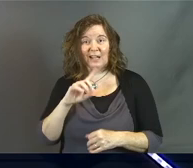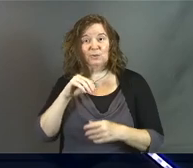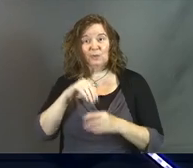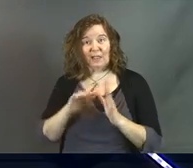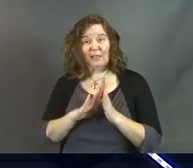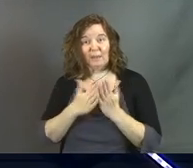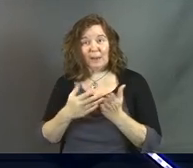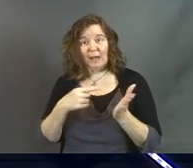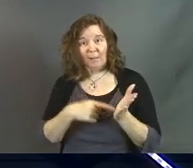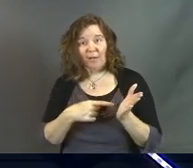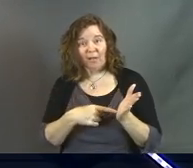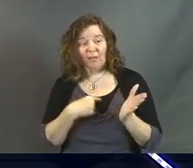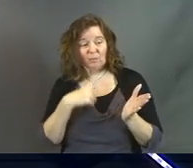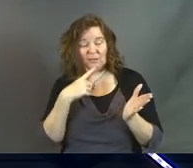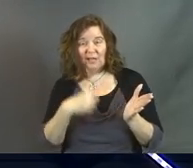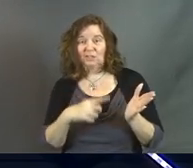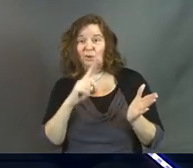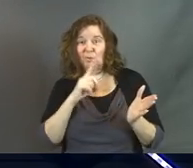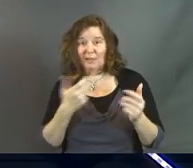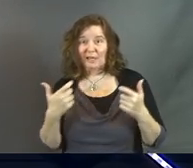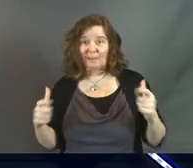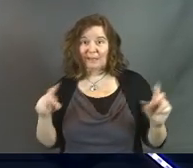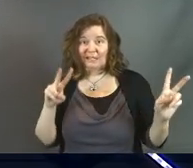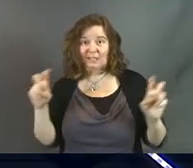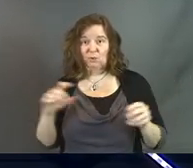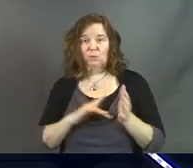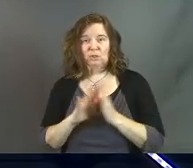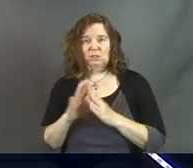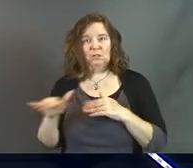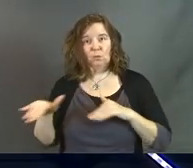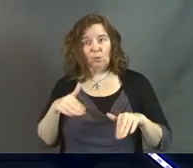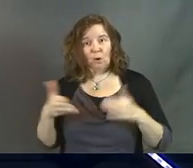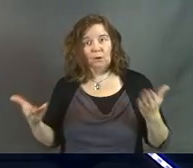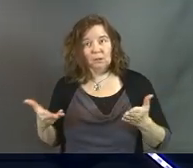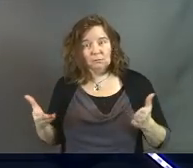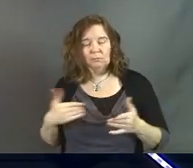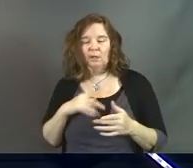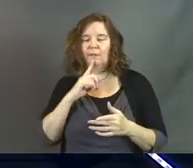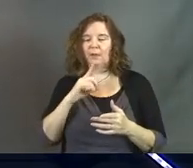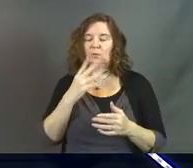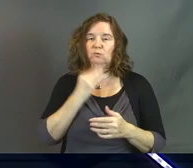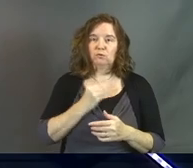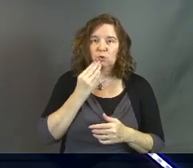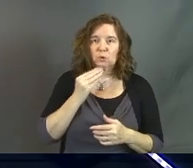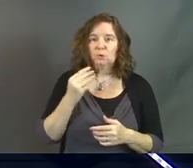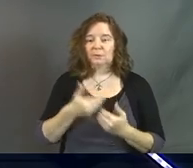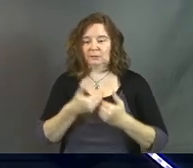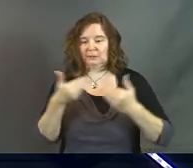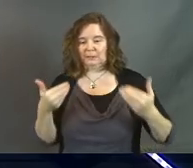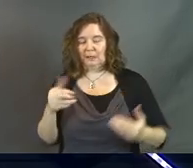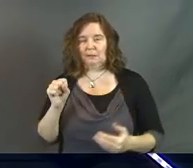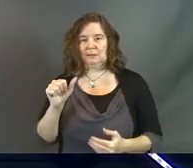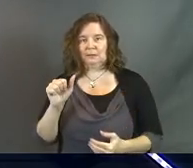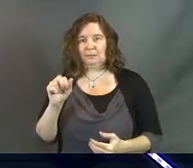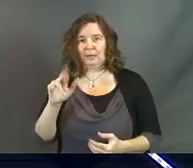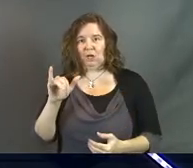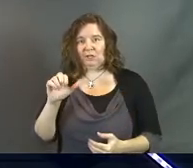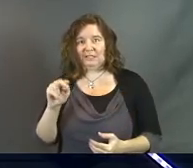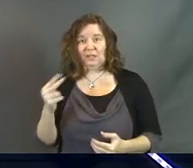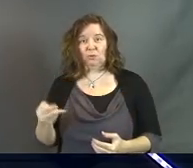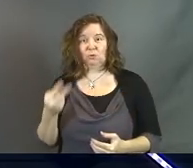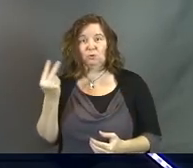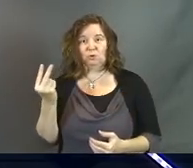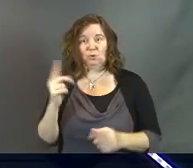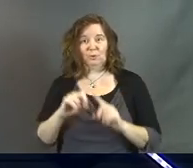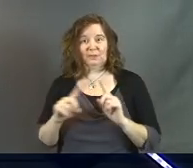in the Bible. Racism was actually a really big issue when Jesus walked the earth. That there were Jews and there were Samaritans, and they were two different